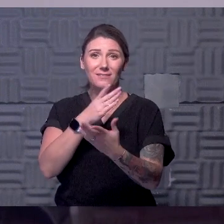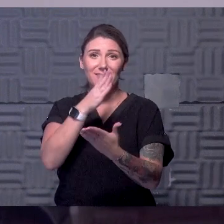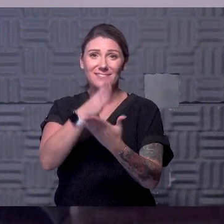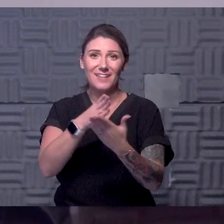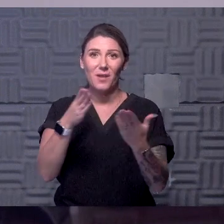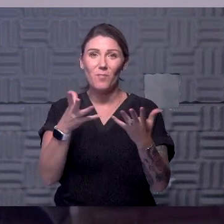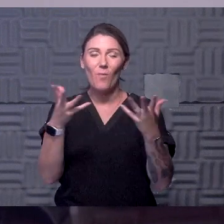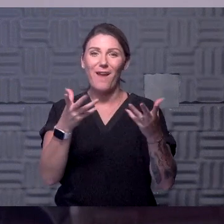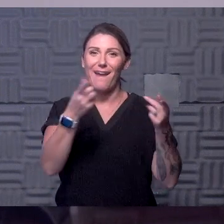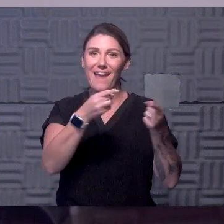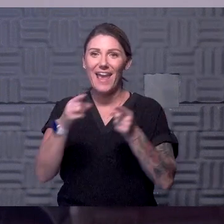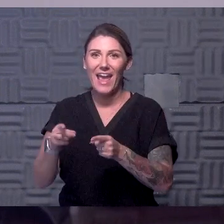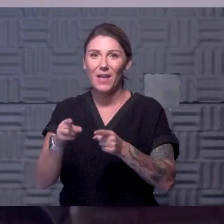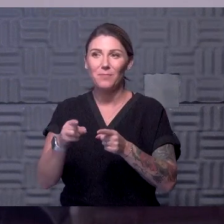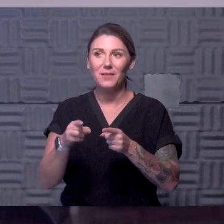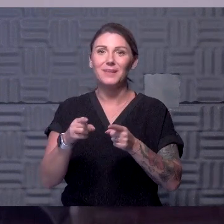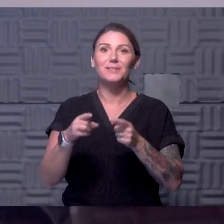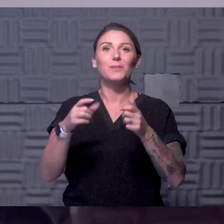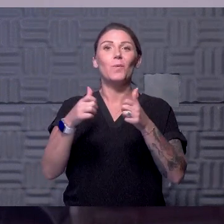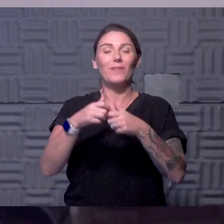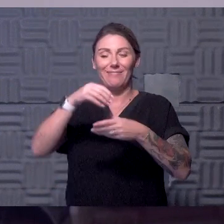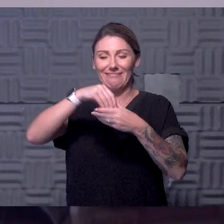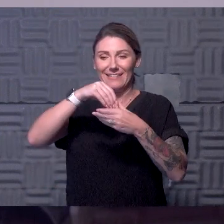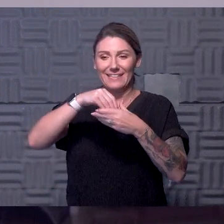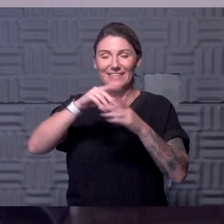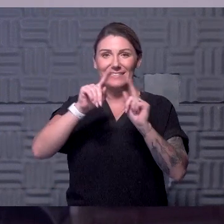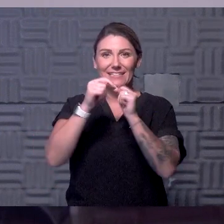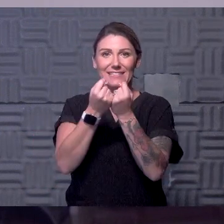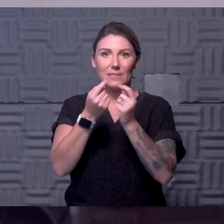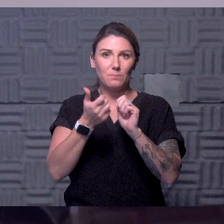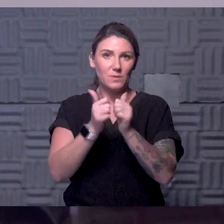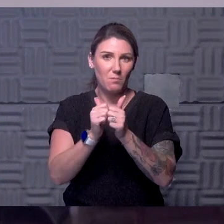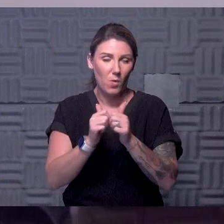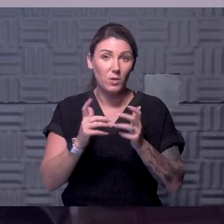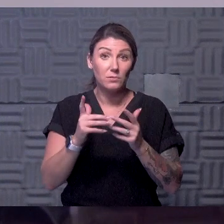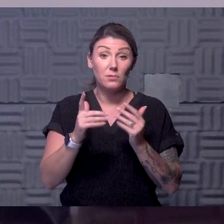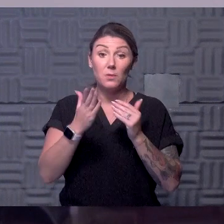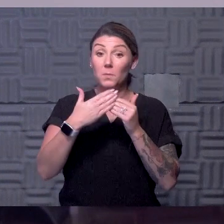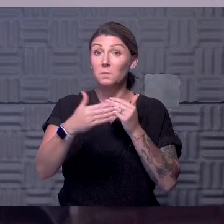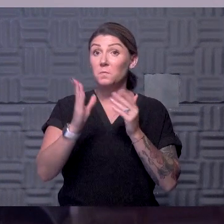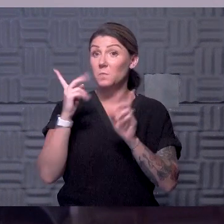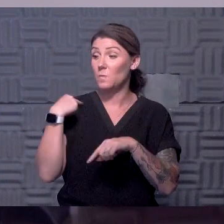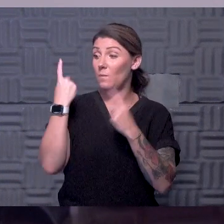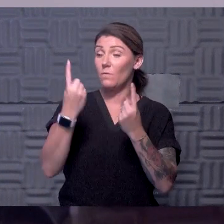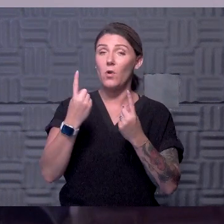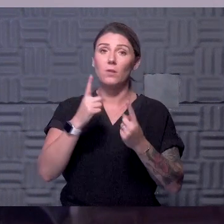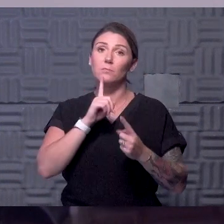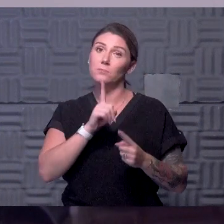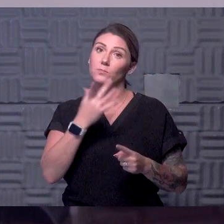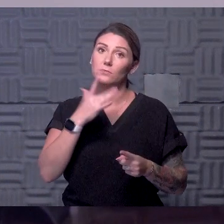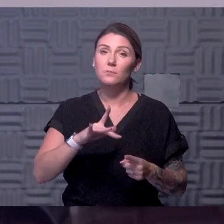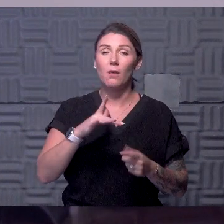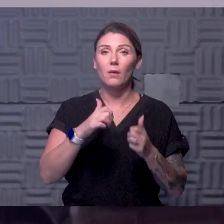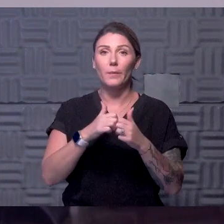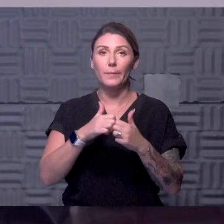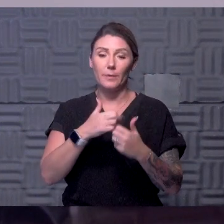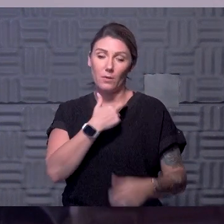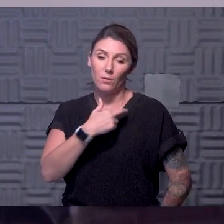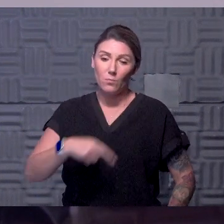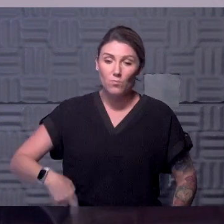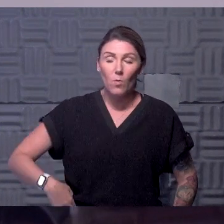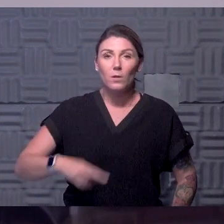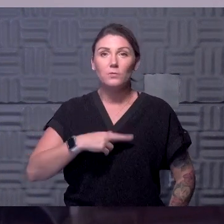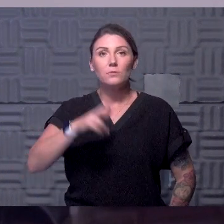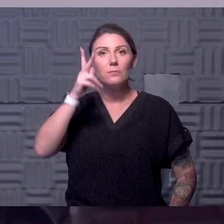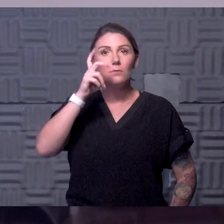what happens within team sports. So far, we've been very fortunate with the Royals. I mean, you'll hear all